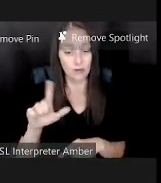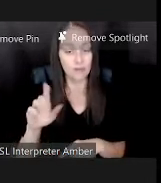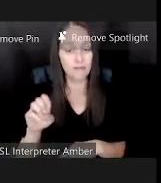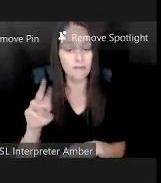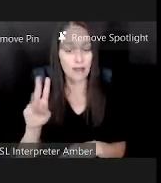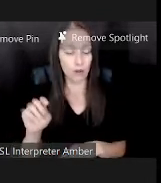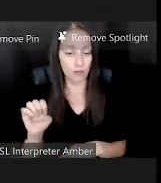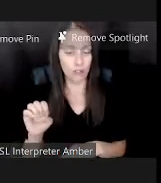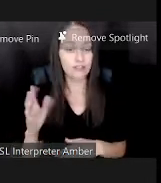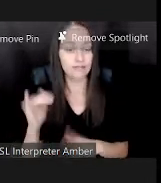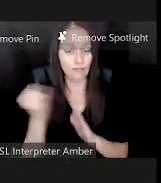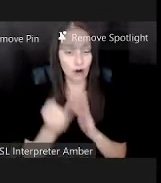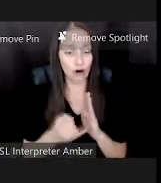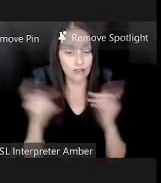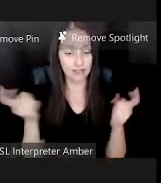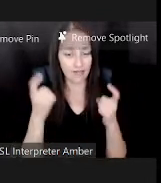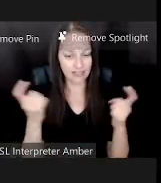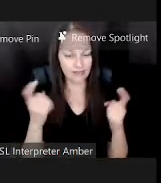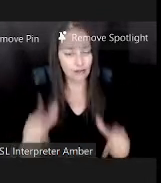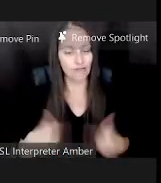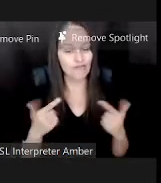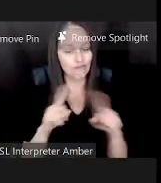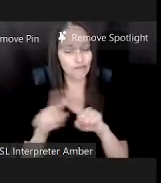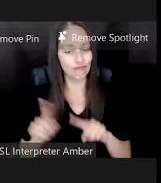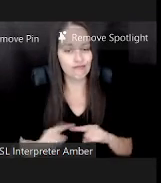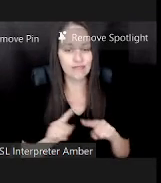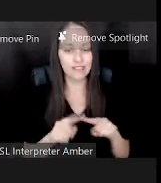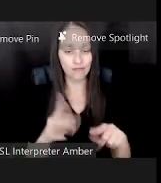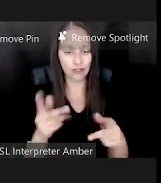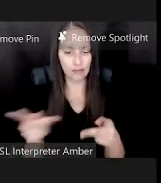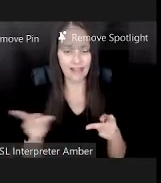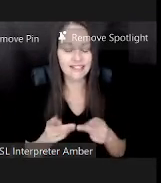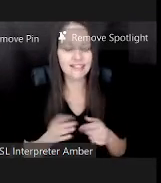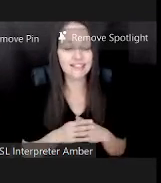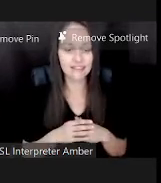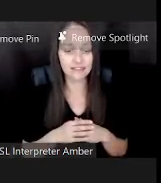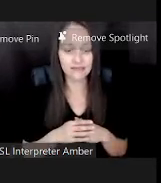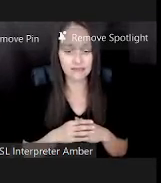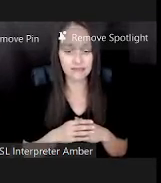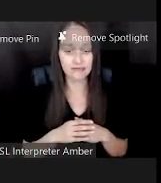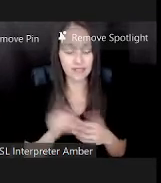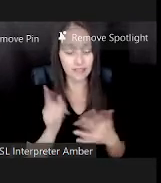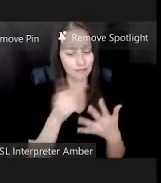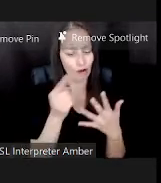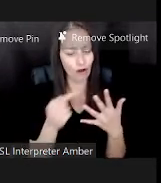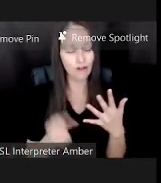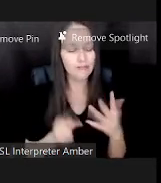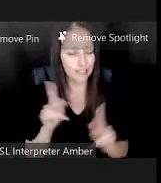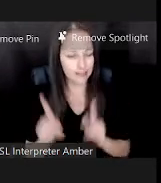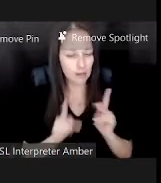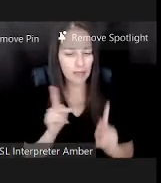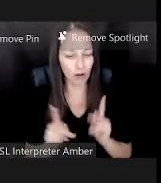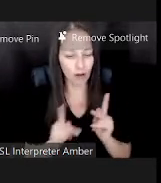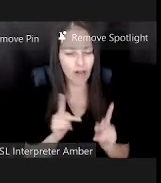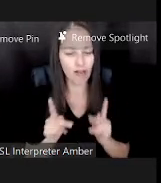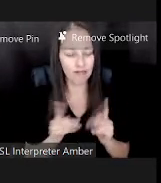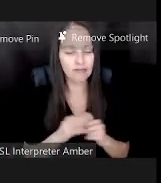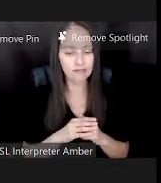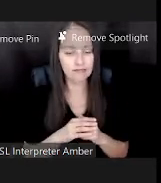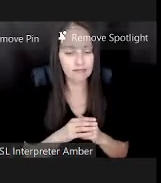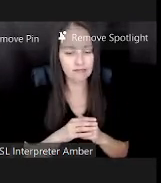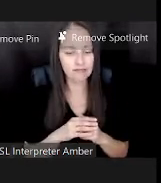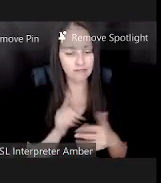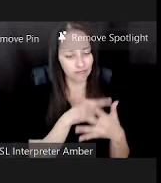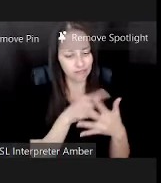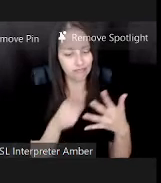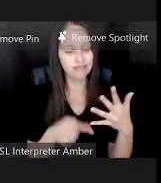forth. But it's really these folks, and I think it's what you're gonna probably be poking on, is these are the people who